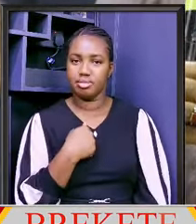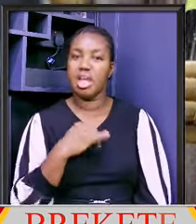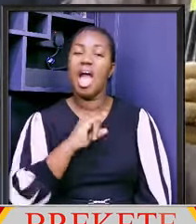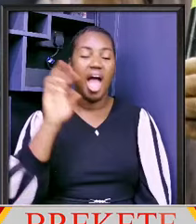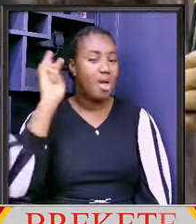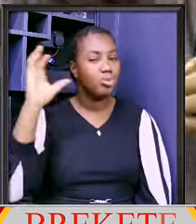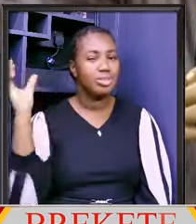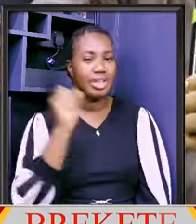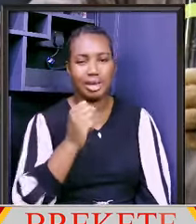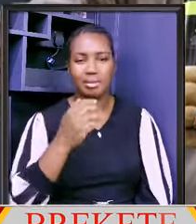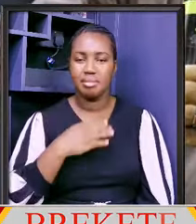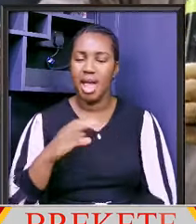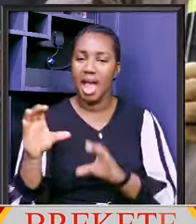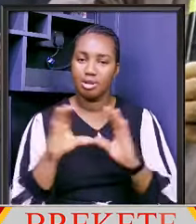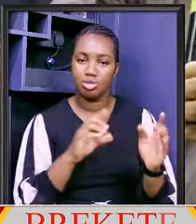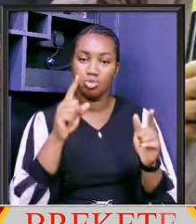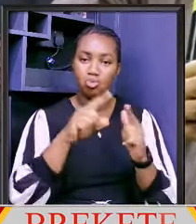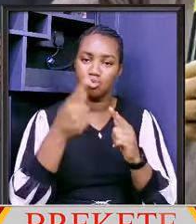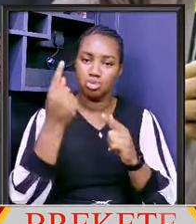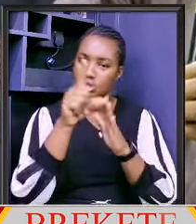I go take my course to the law.